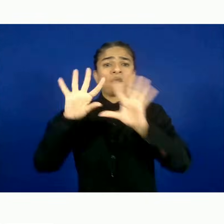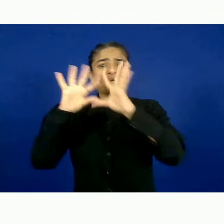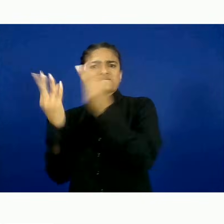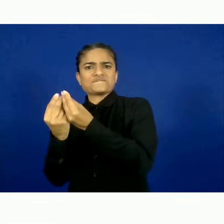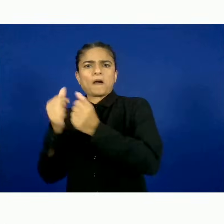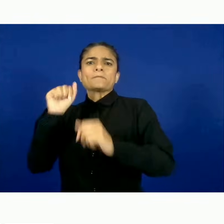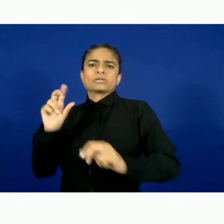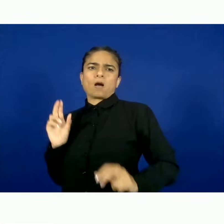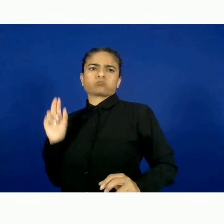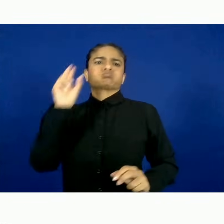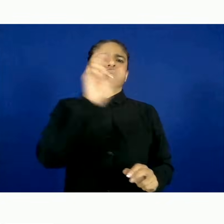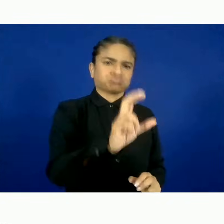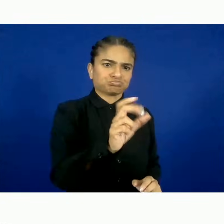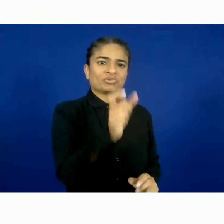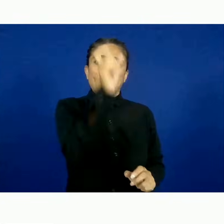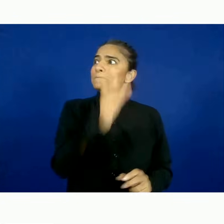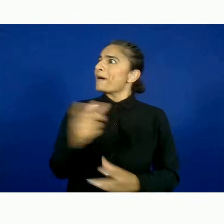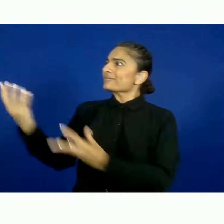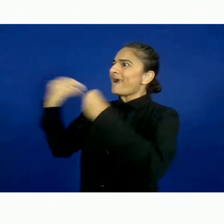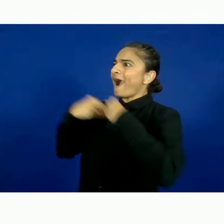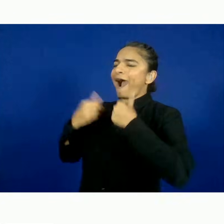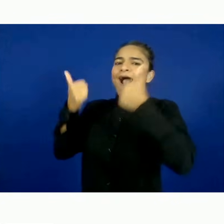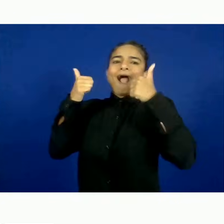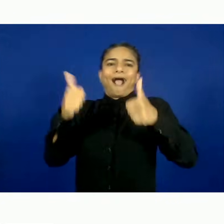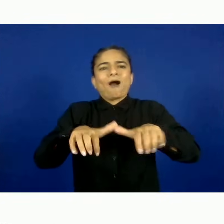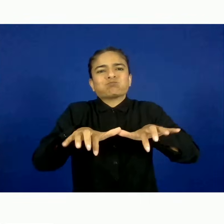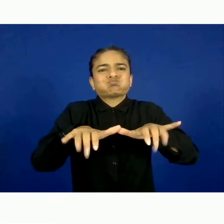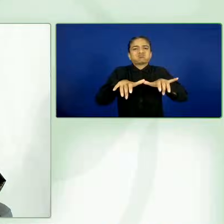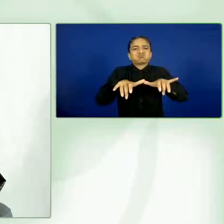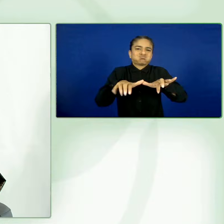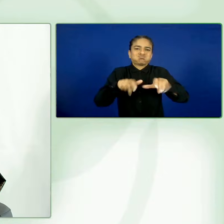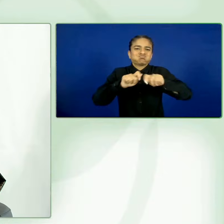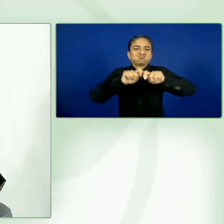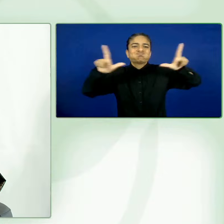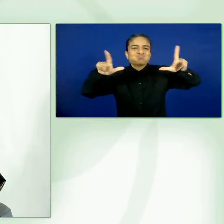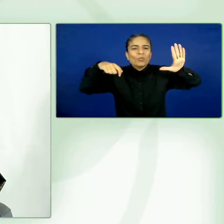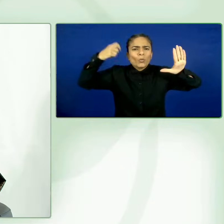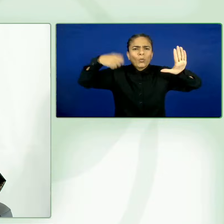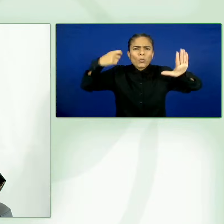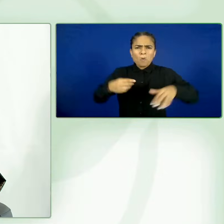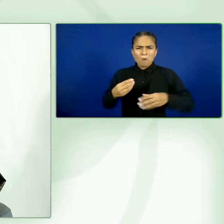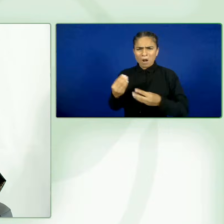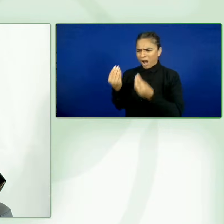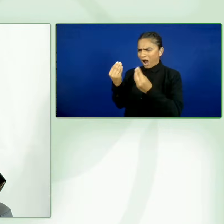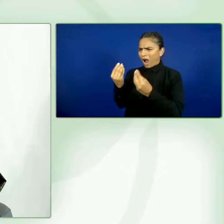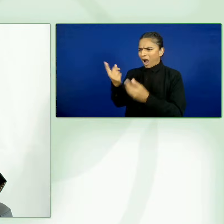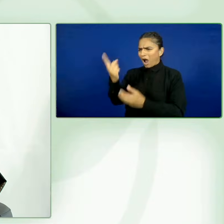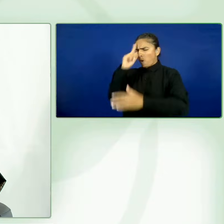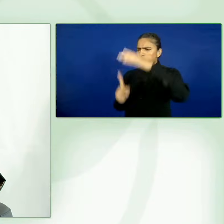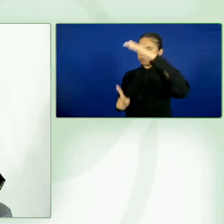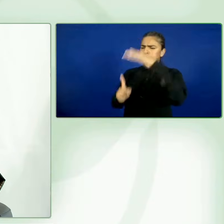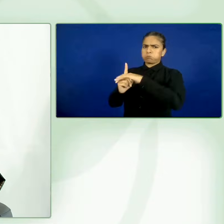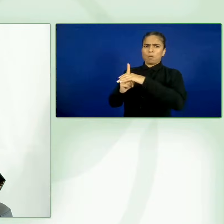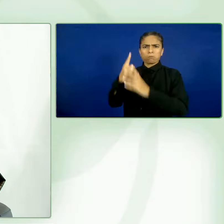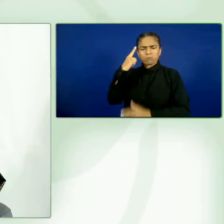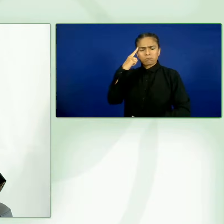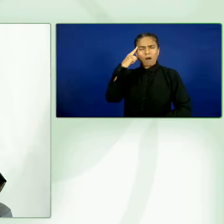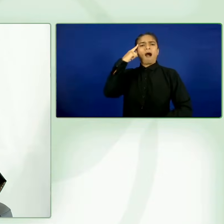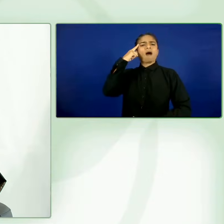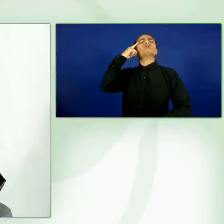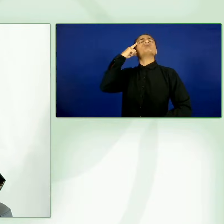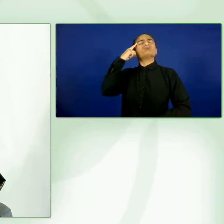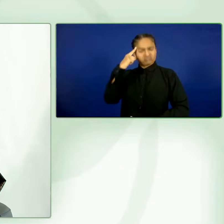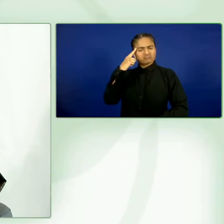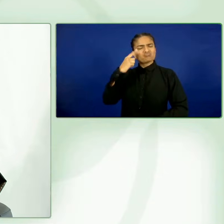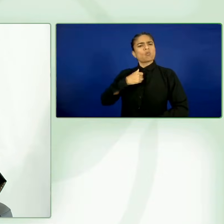day woke up and decide to initiate or launch this type of app? So it was